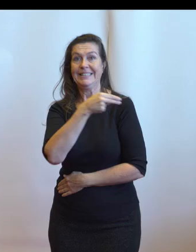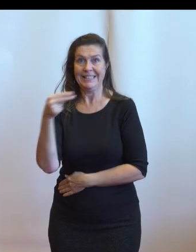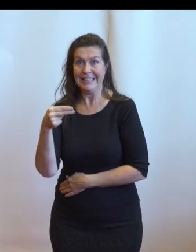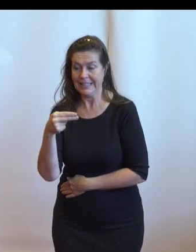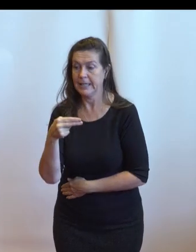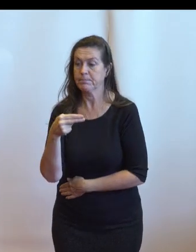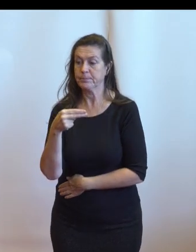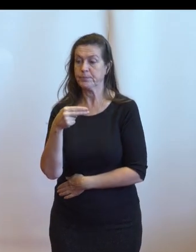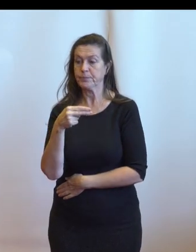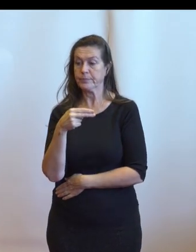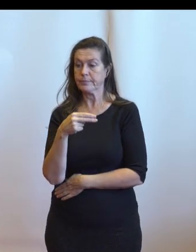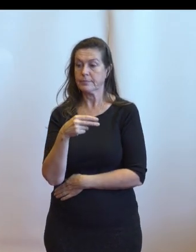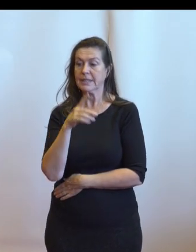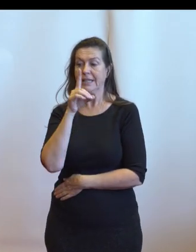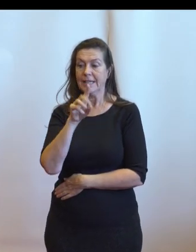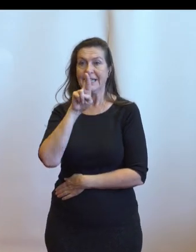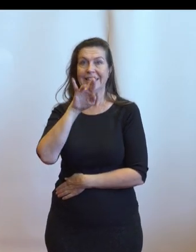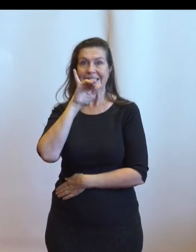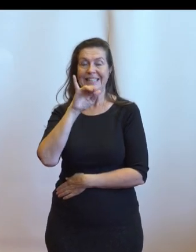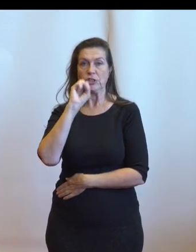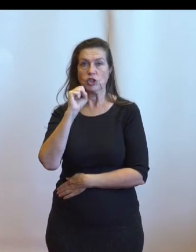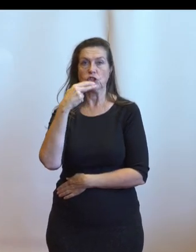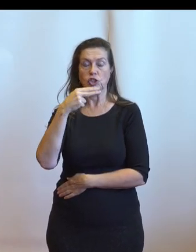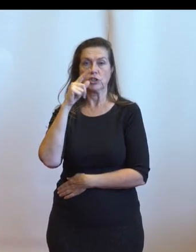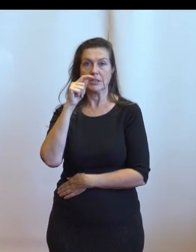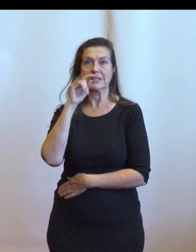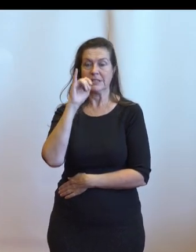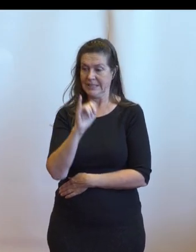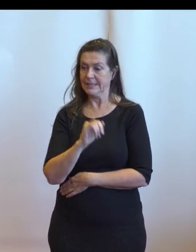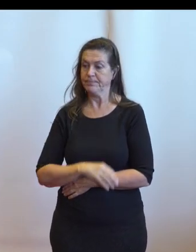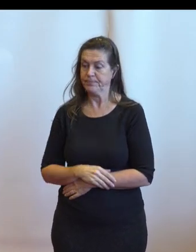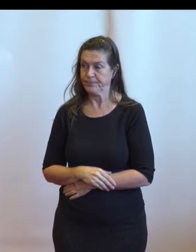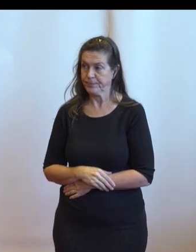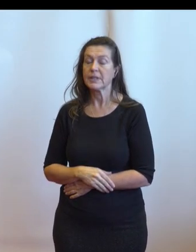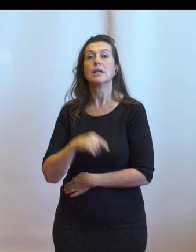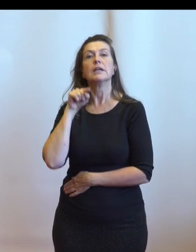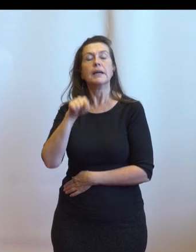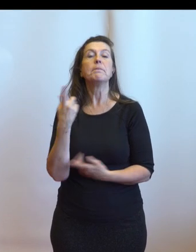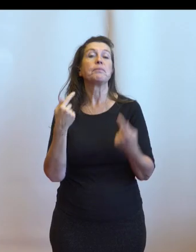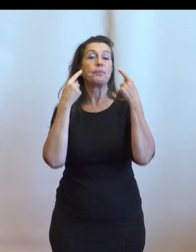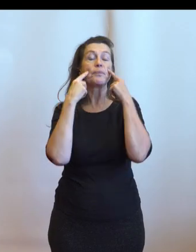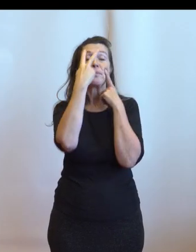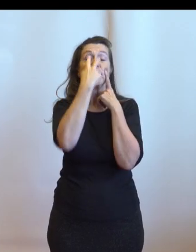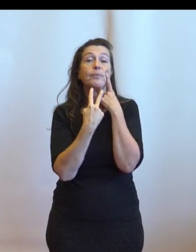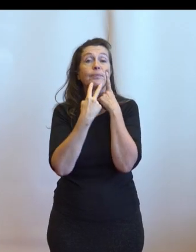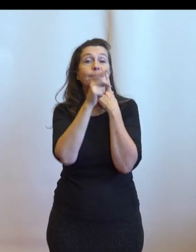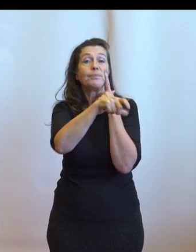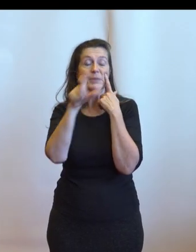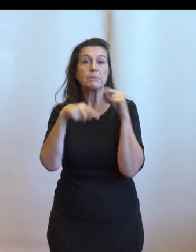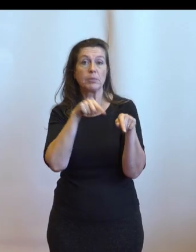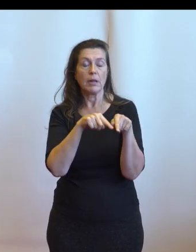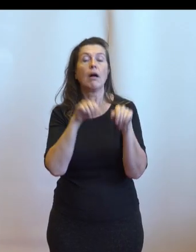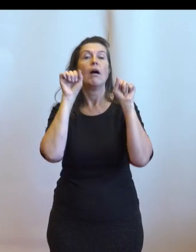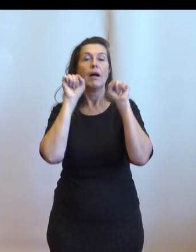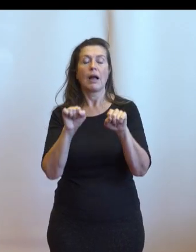Drishti, so it's an application that helps the people, so the people who are visually impaired to see the